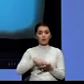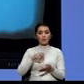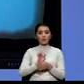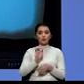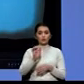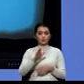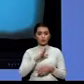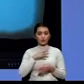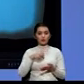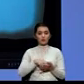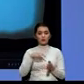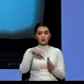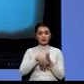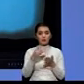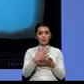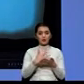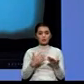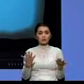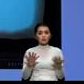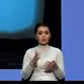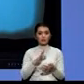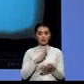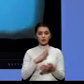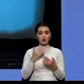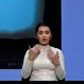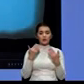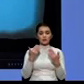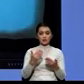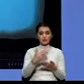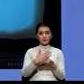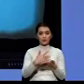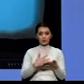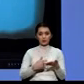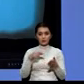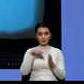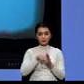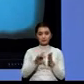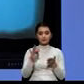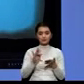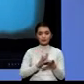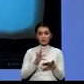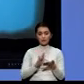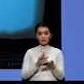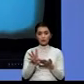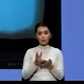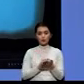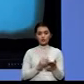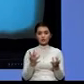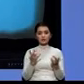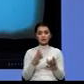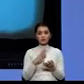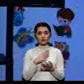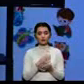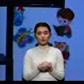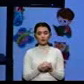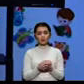maktub yo'lladi. Bu maktubning mazmuni qanday edi? Siz maktubning mazmunini daftaringizga ko'chirishingiz kerak